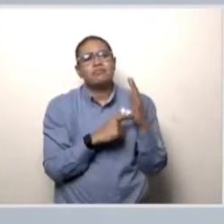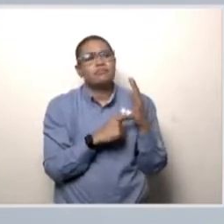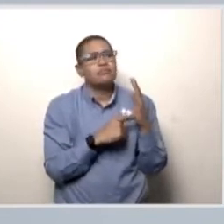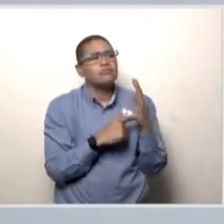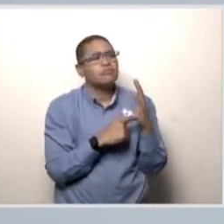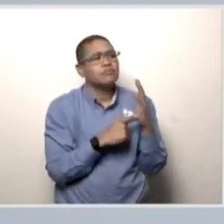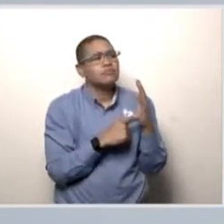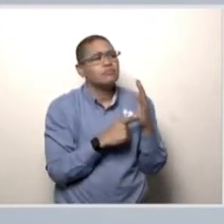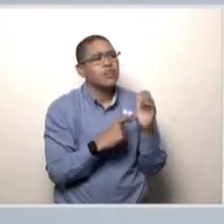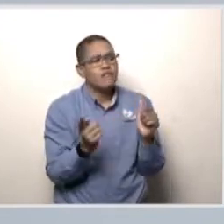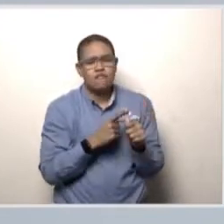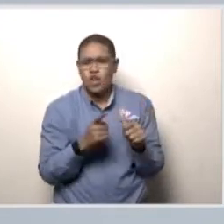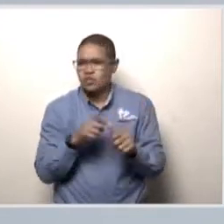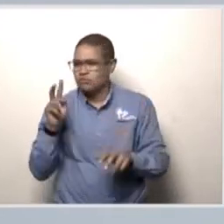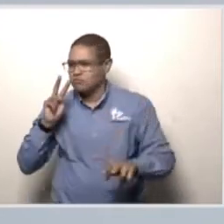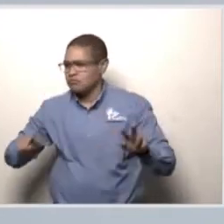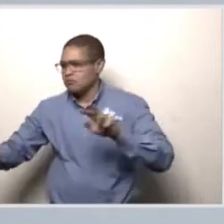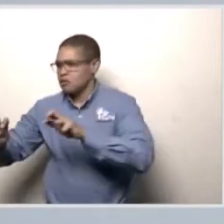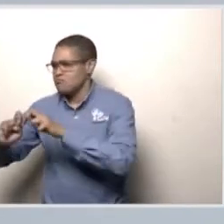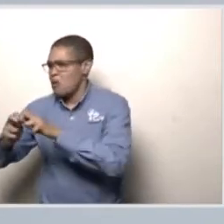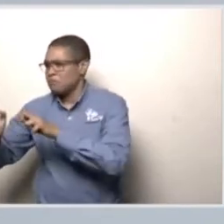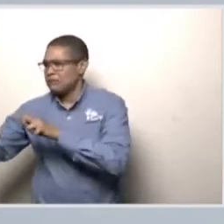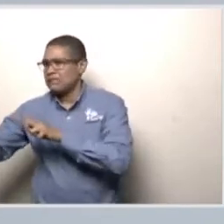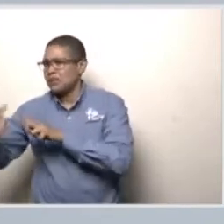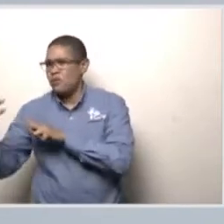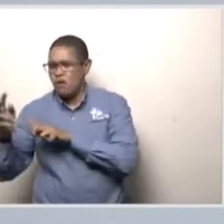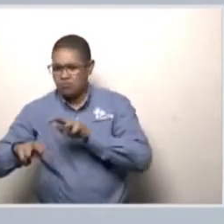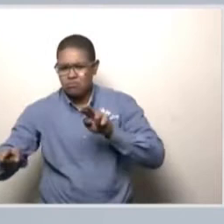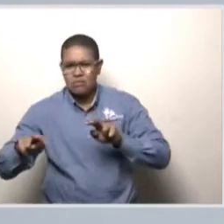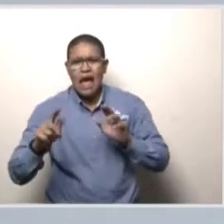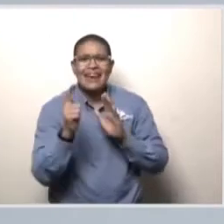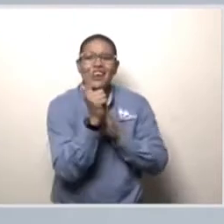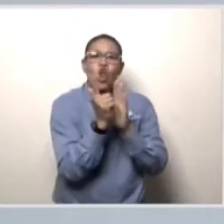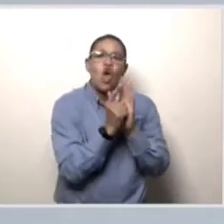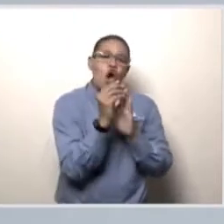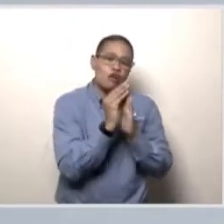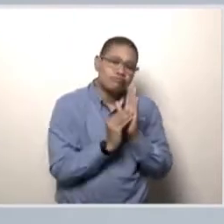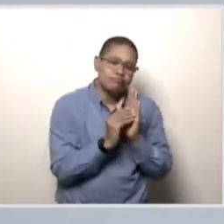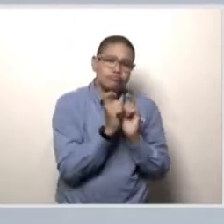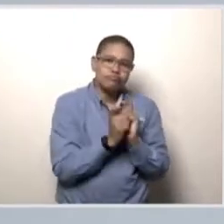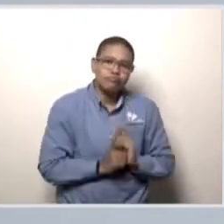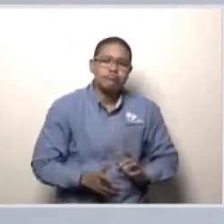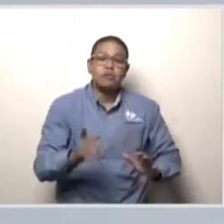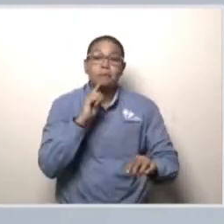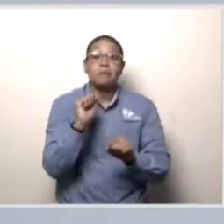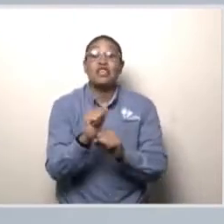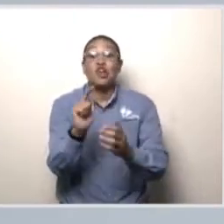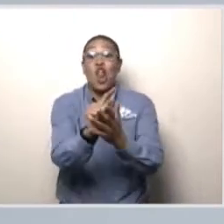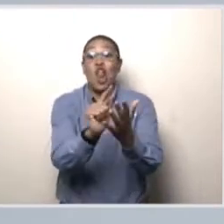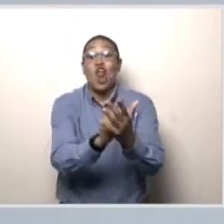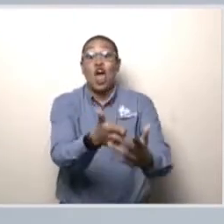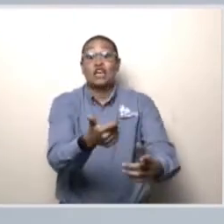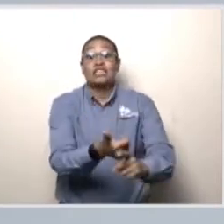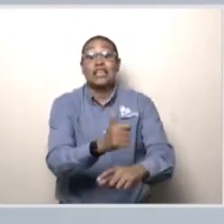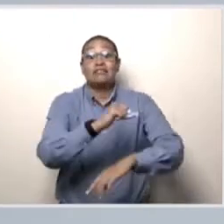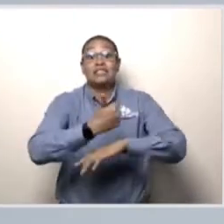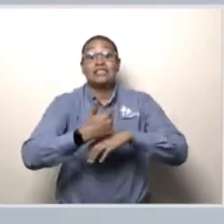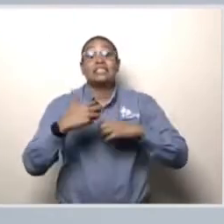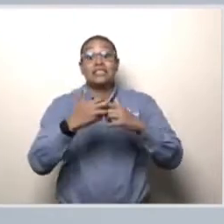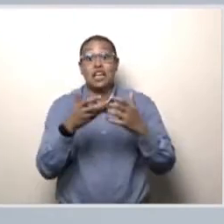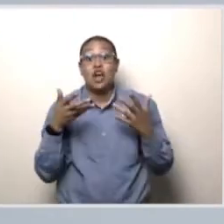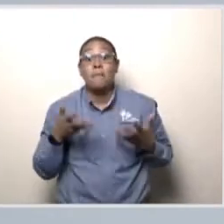First look at the need, the problem, and then you legislate to make sure that the laws that are put in